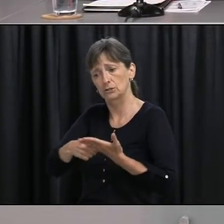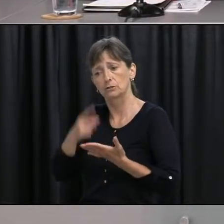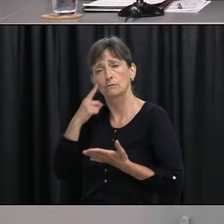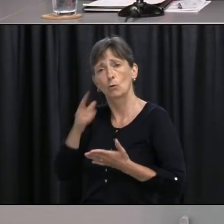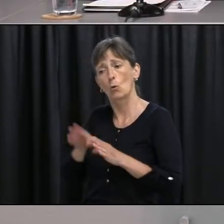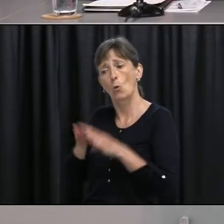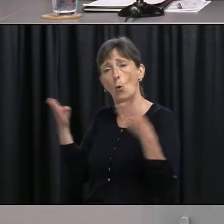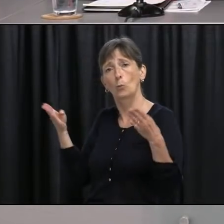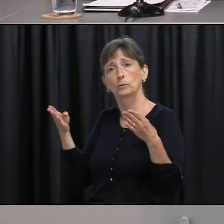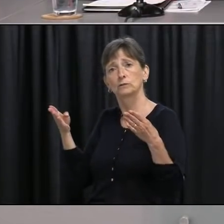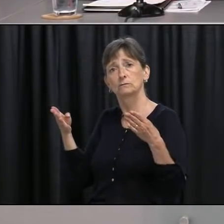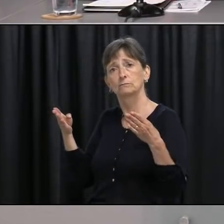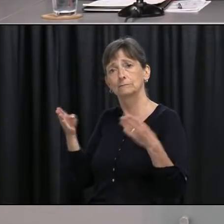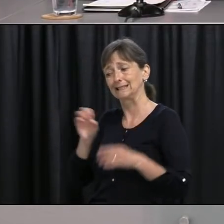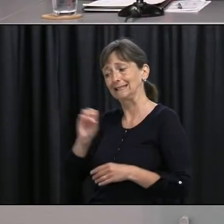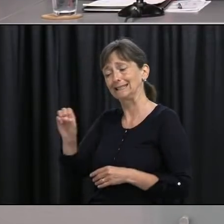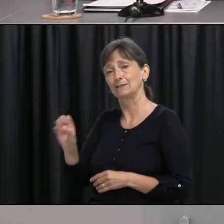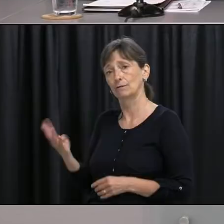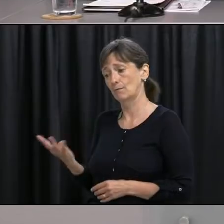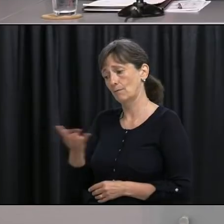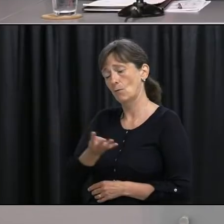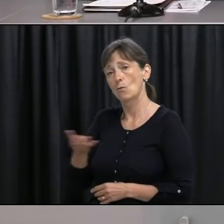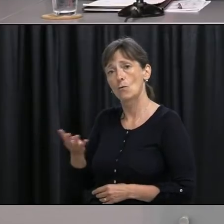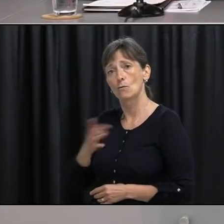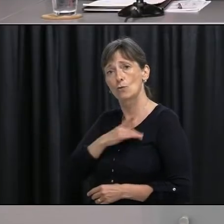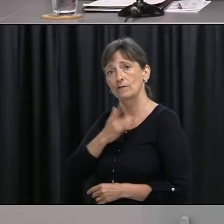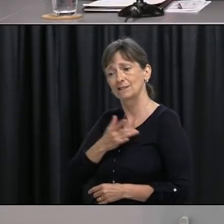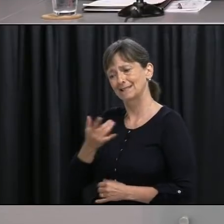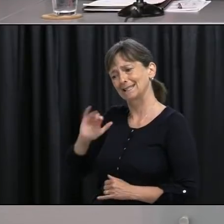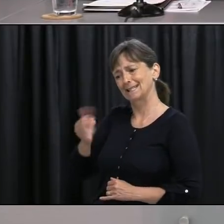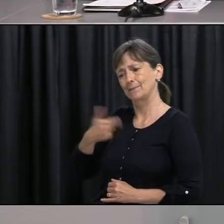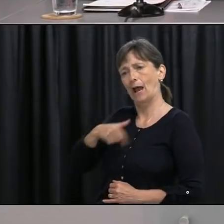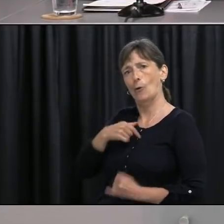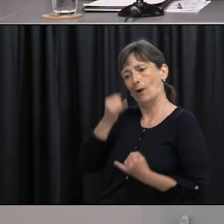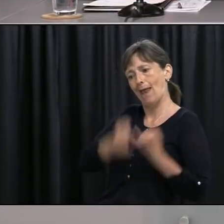after our province seemed to be one of the ones holding out?